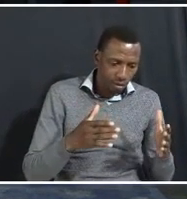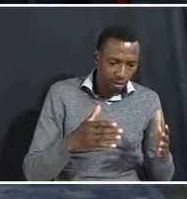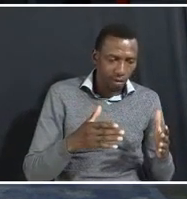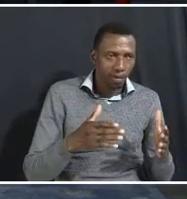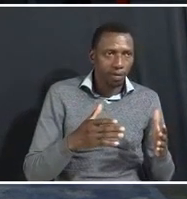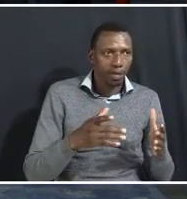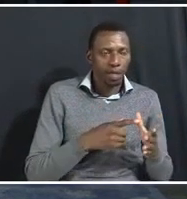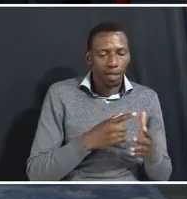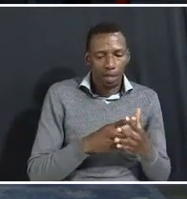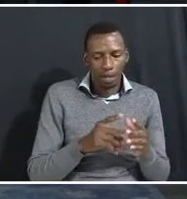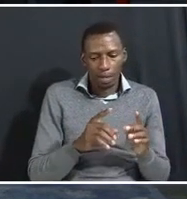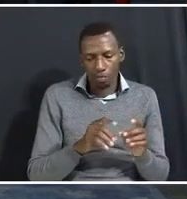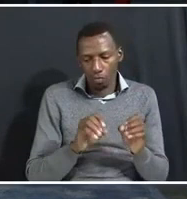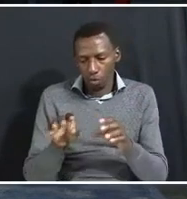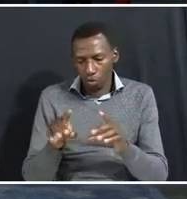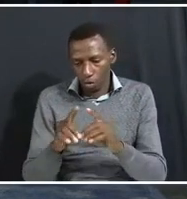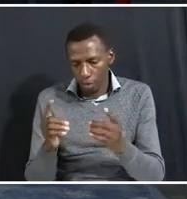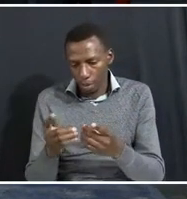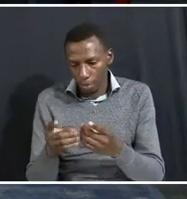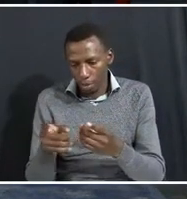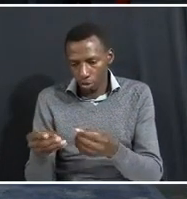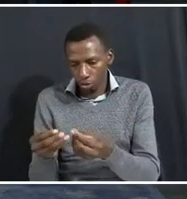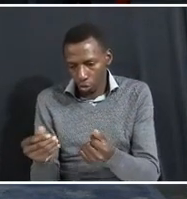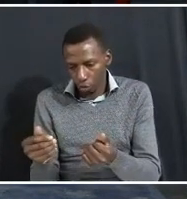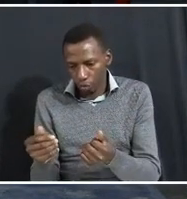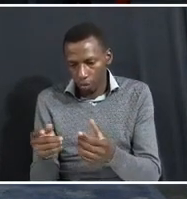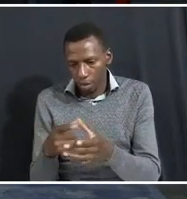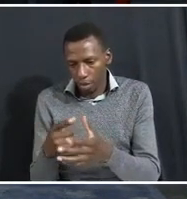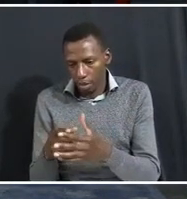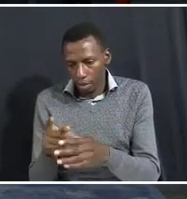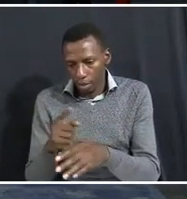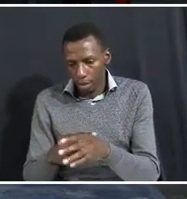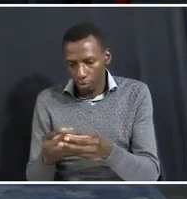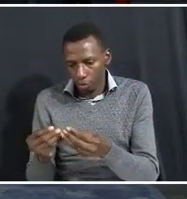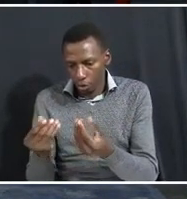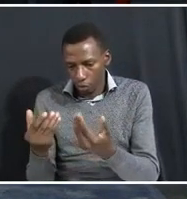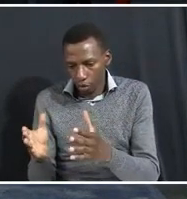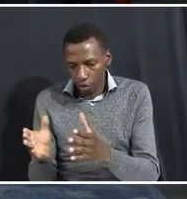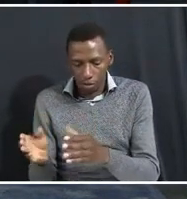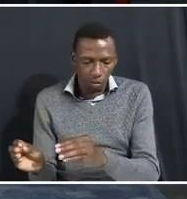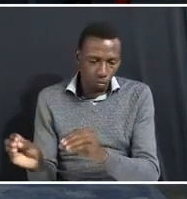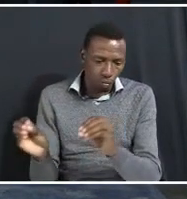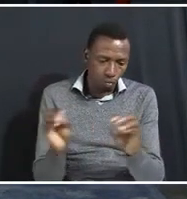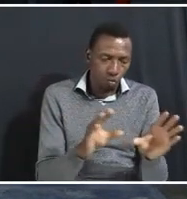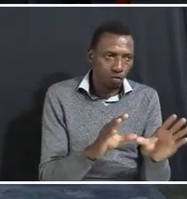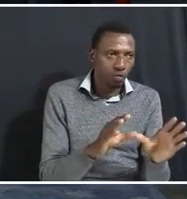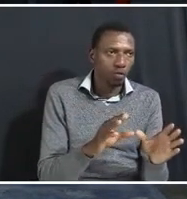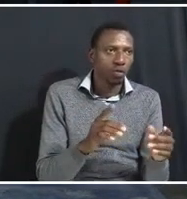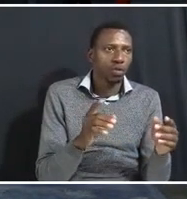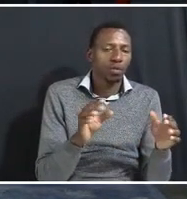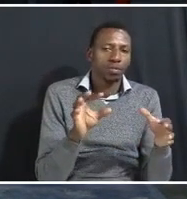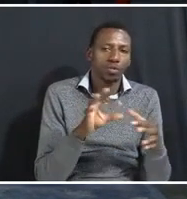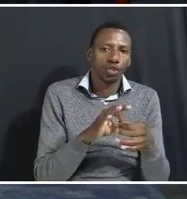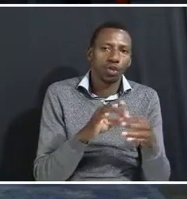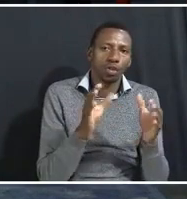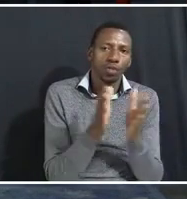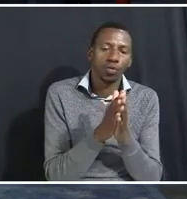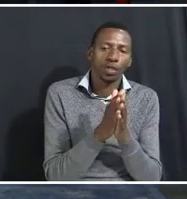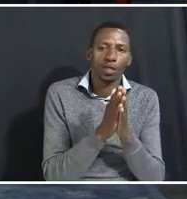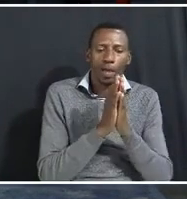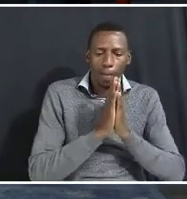the relevant department addresses their problem. And once they are assisted, then they are linked with the